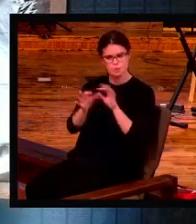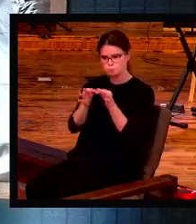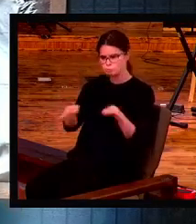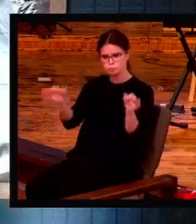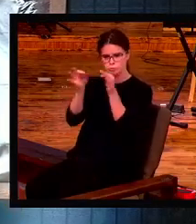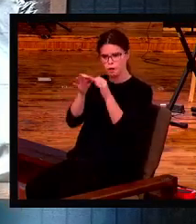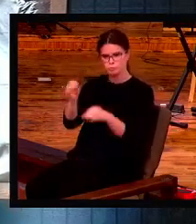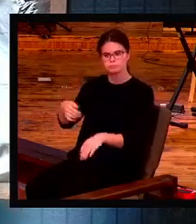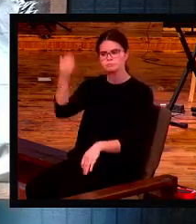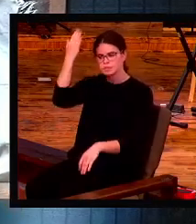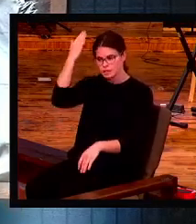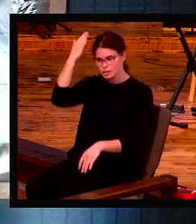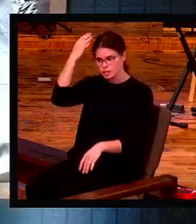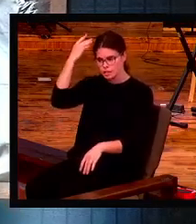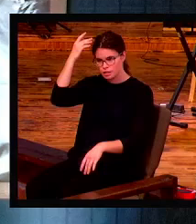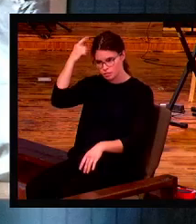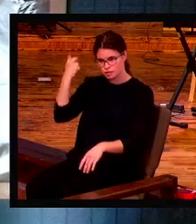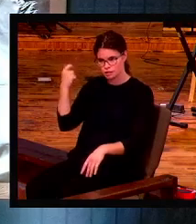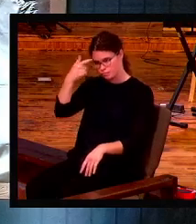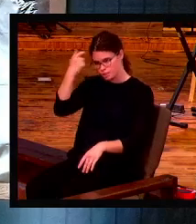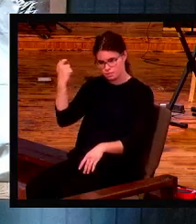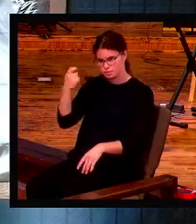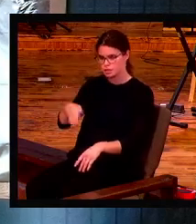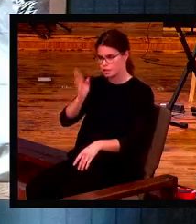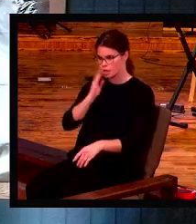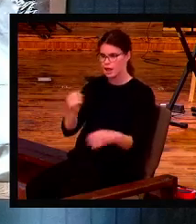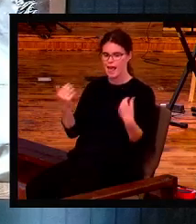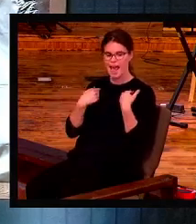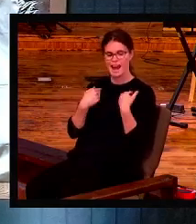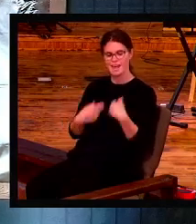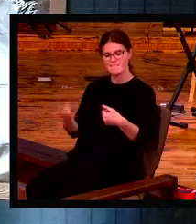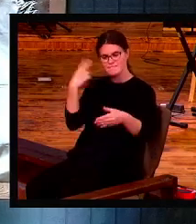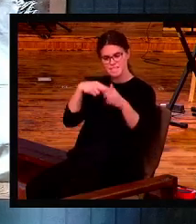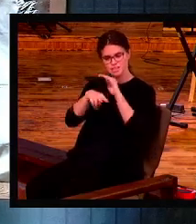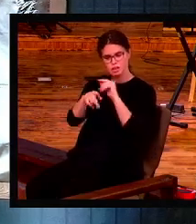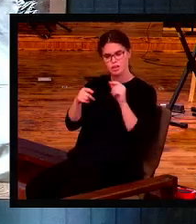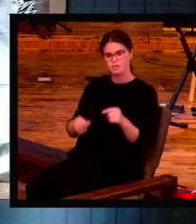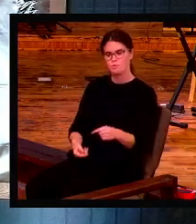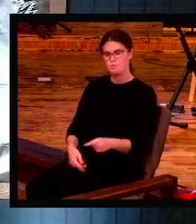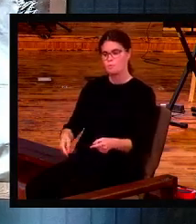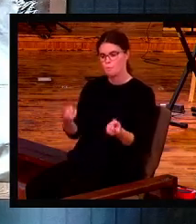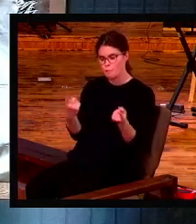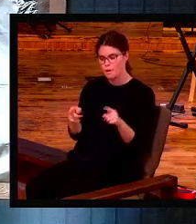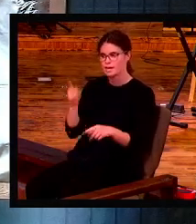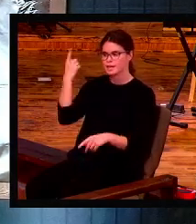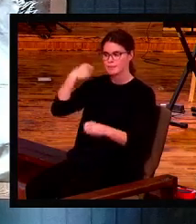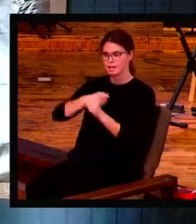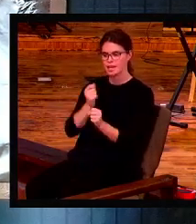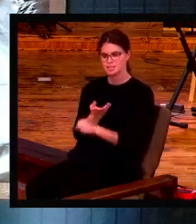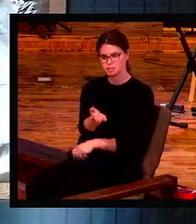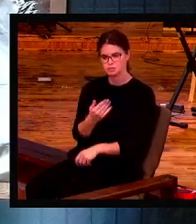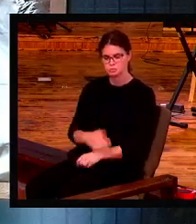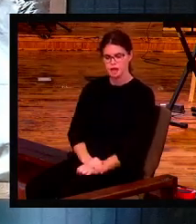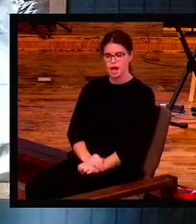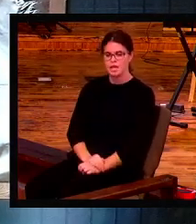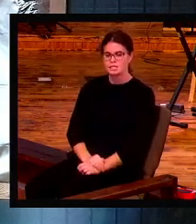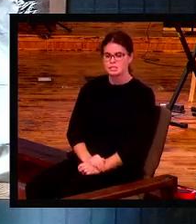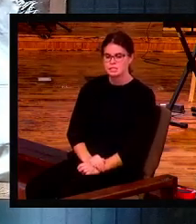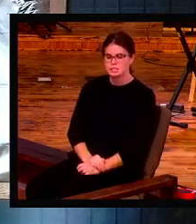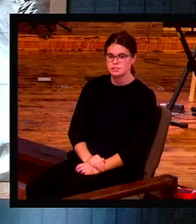Because God had a vision when he placed you here on the earth. Like, since the beginning of time, God had you in his